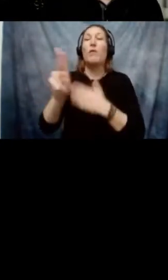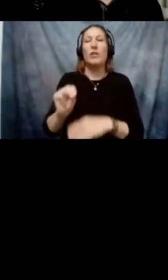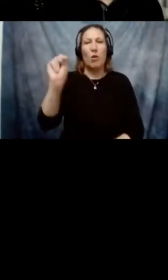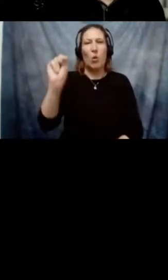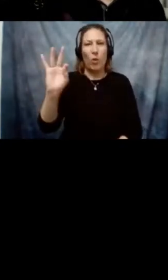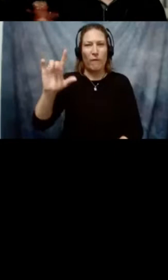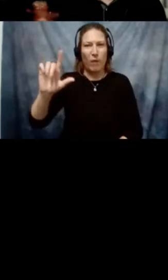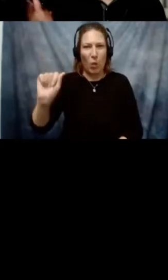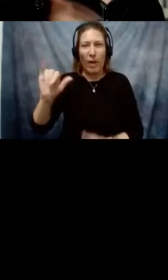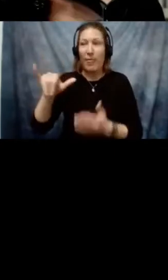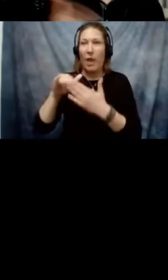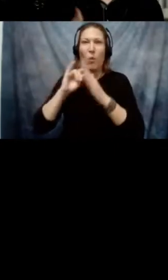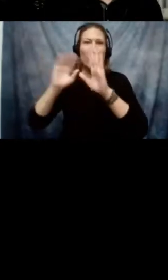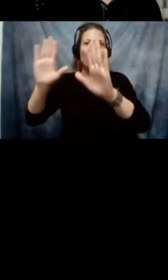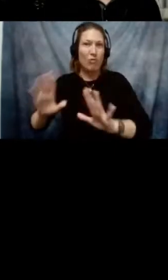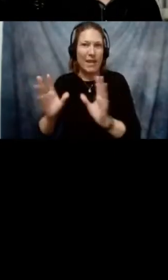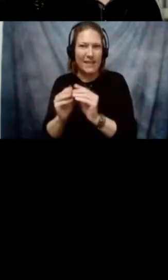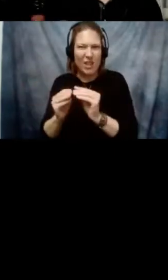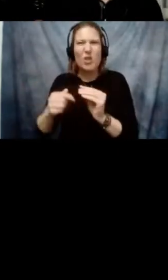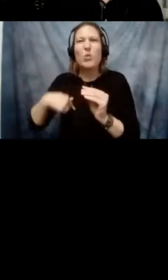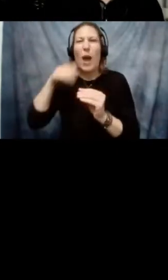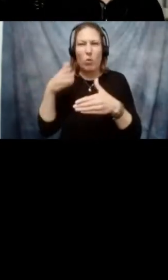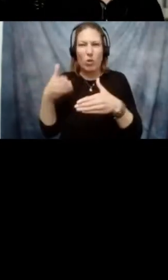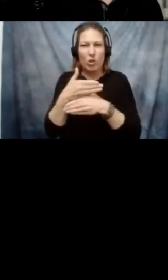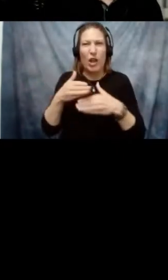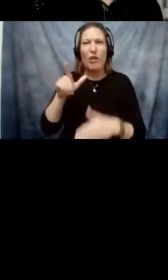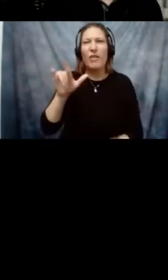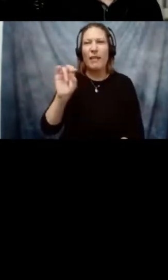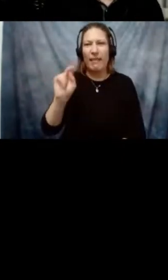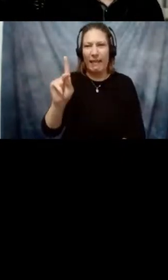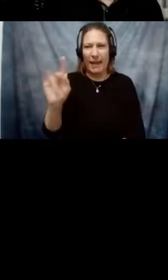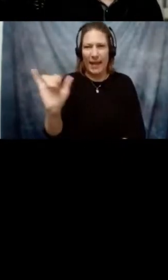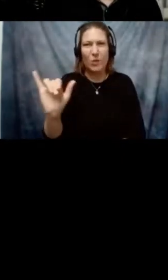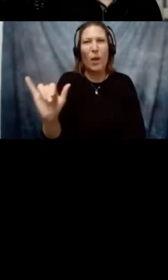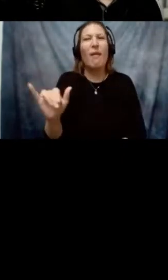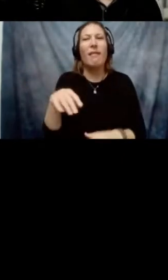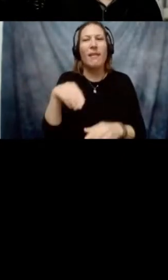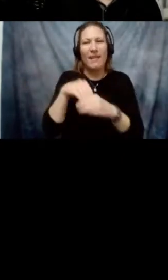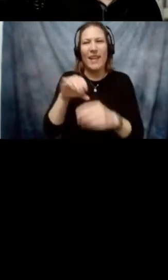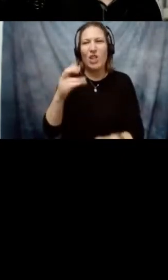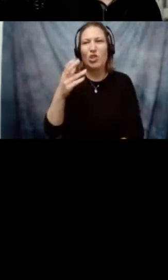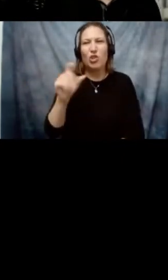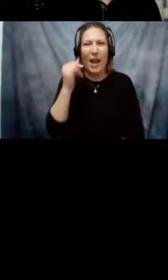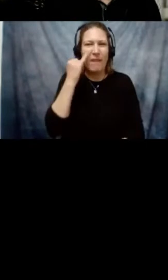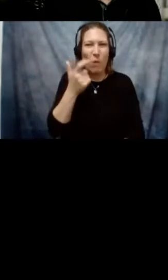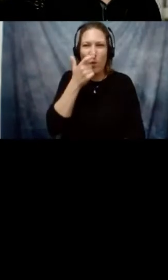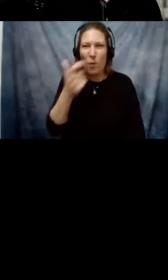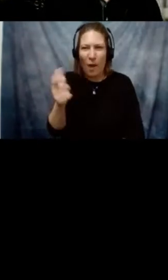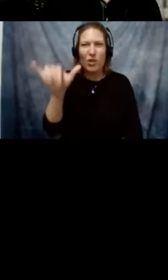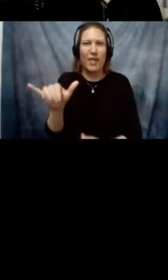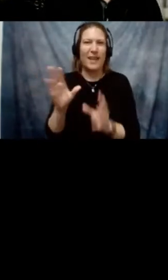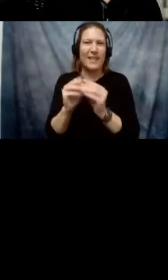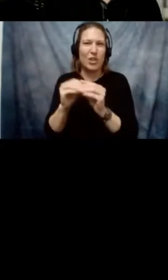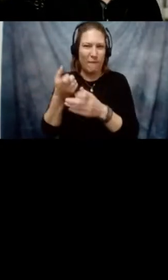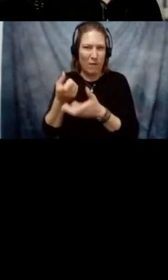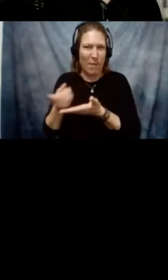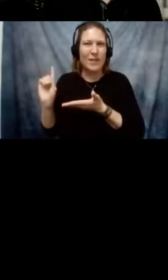great conversation. I'll grab the link to that one and post it in the chat for folks that might want to check that one out too. But with